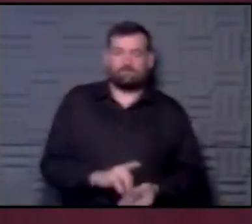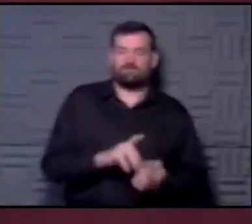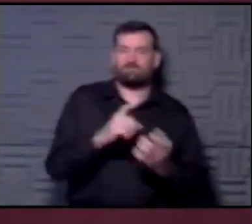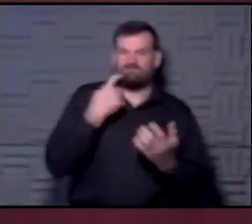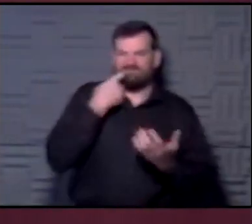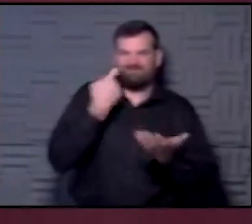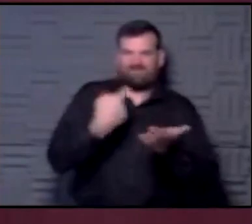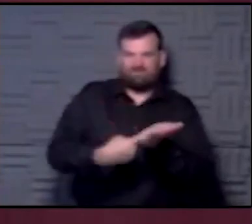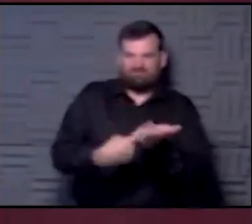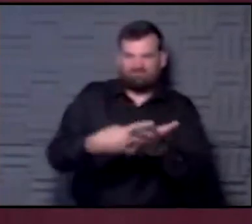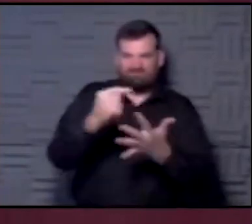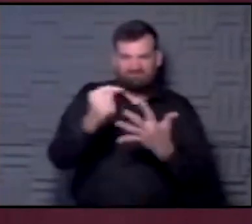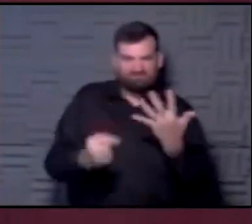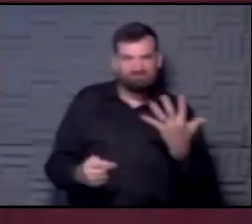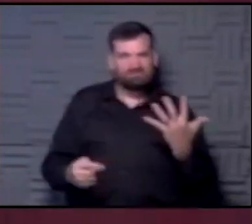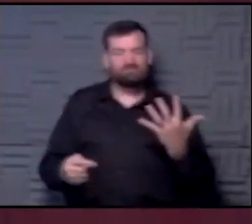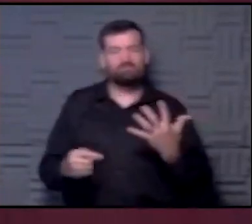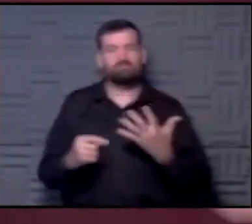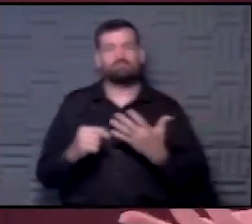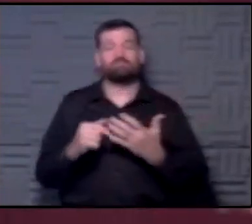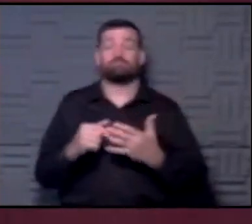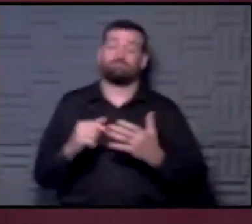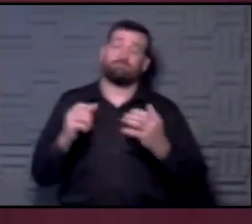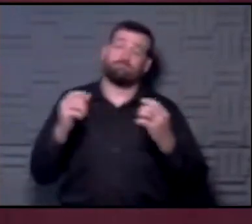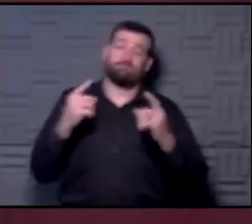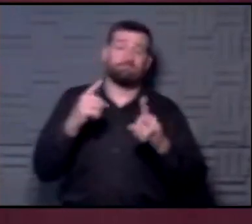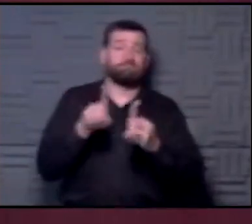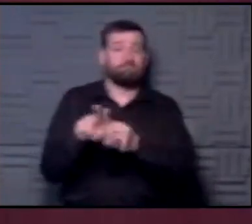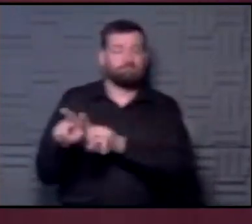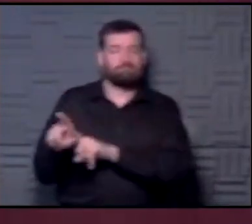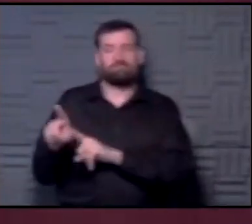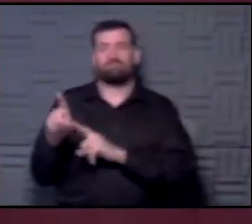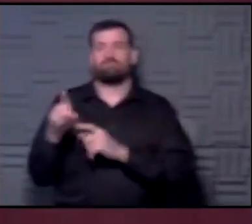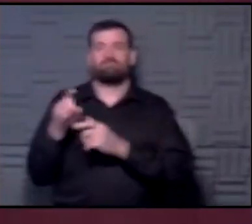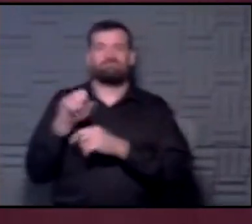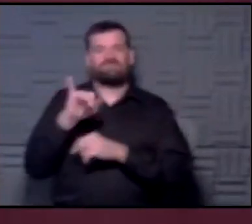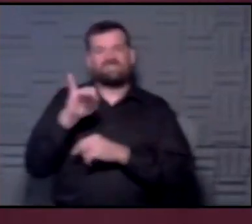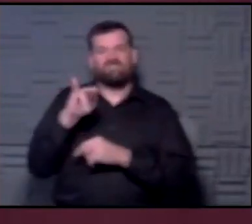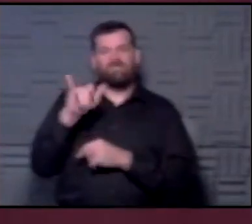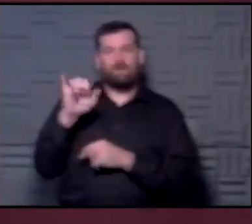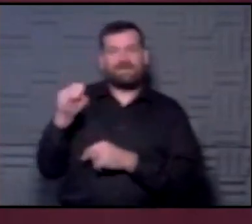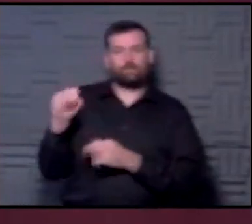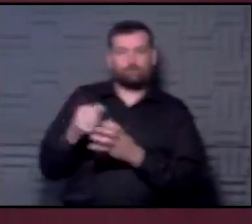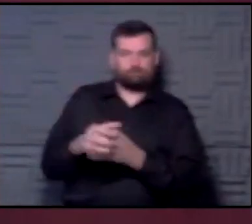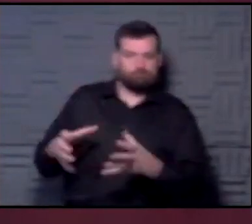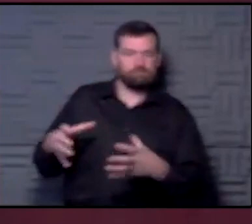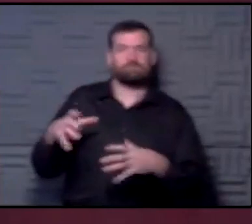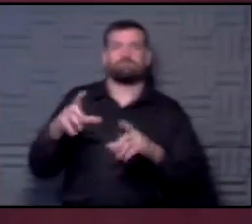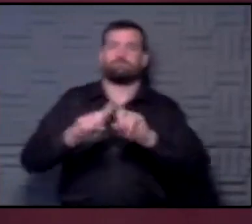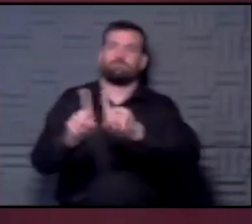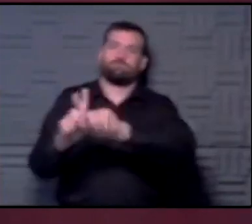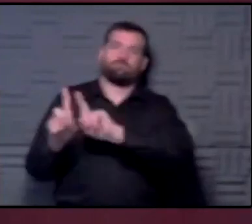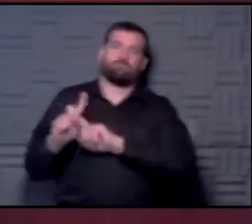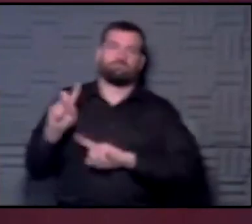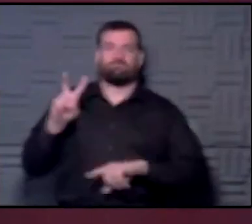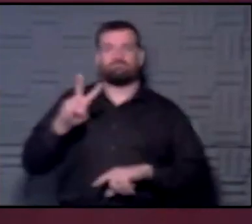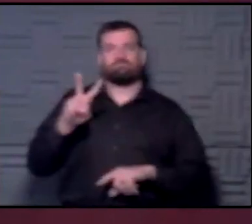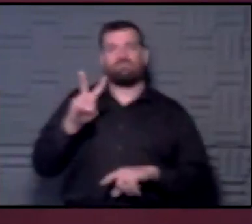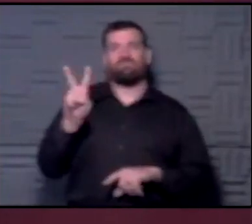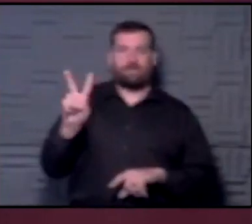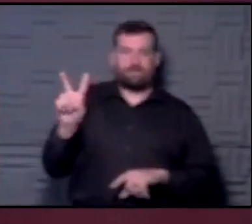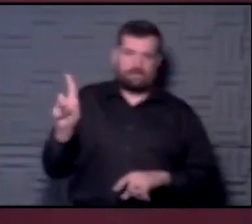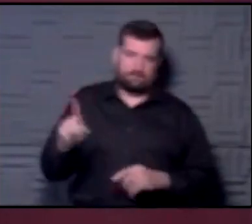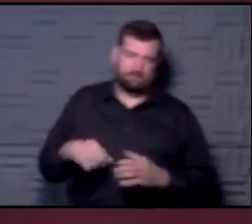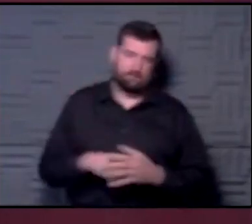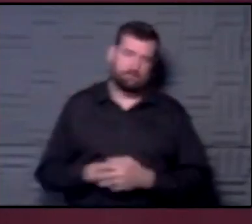about today in helping, and there's a lot of link to inflammation. I mean, so many things with vitamin D that's coming out in research. So